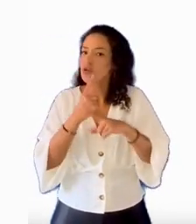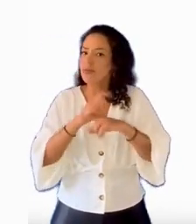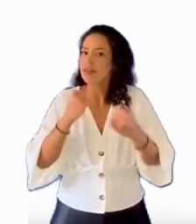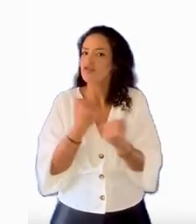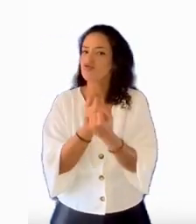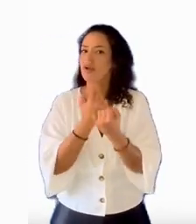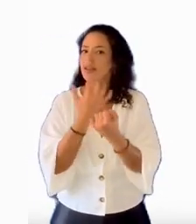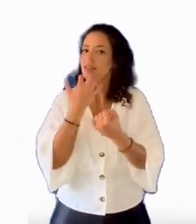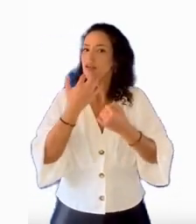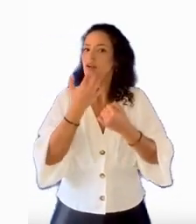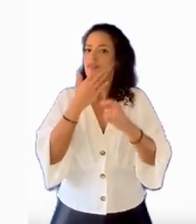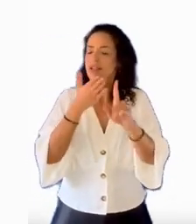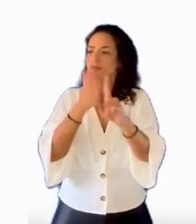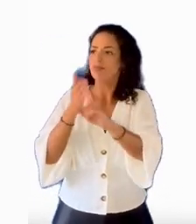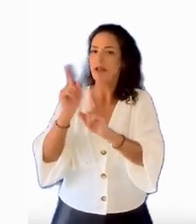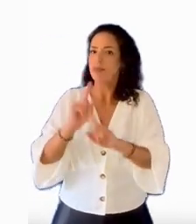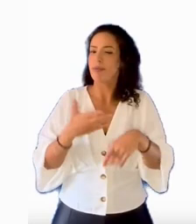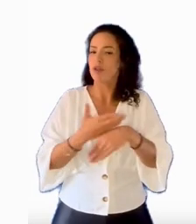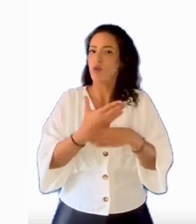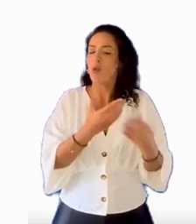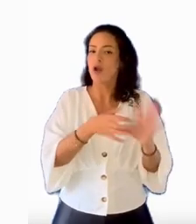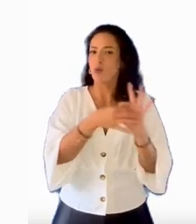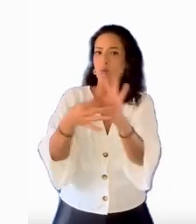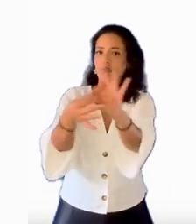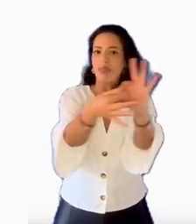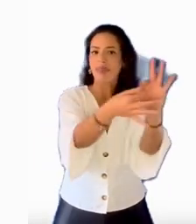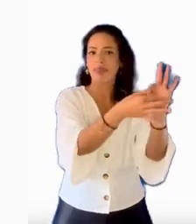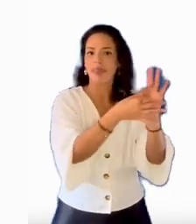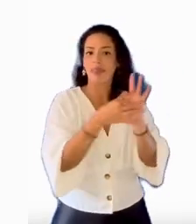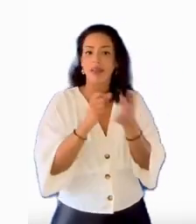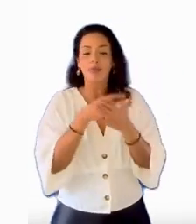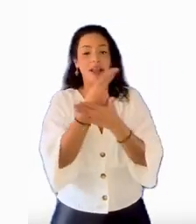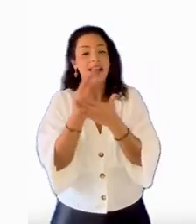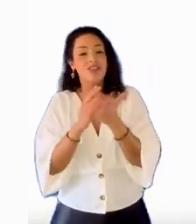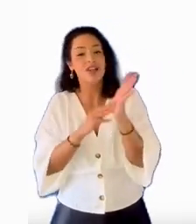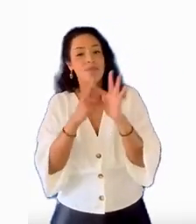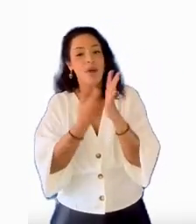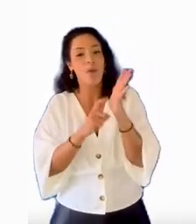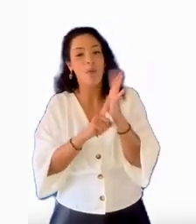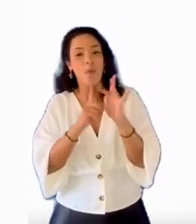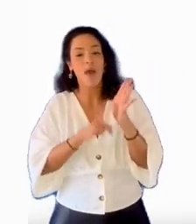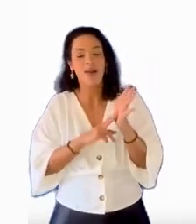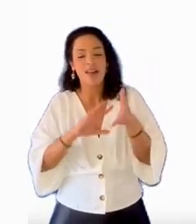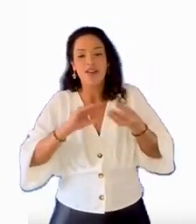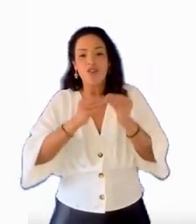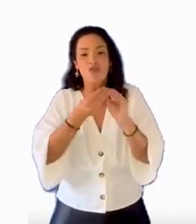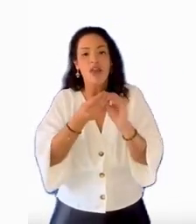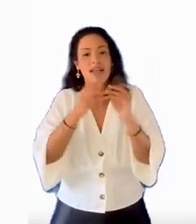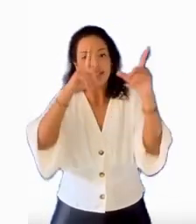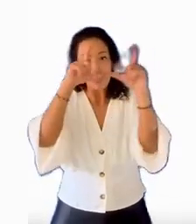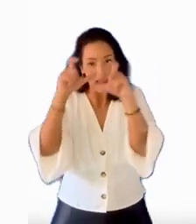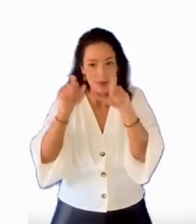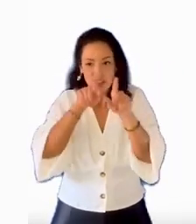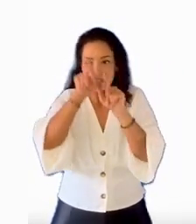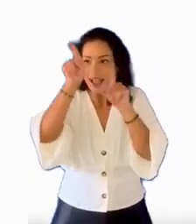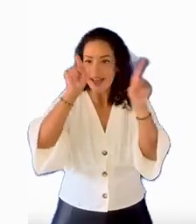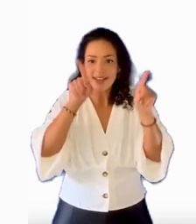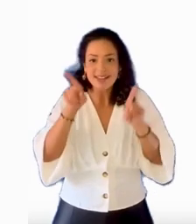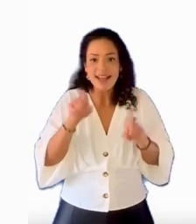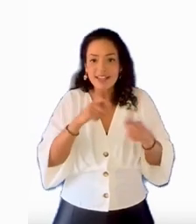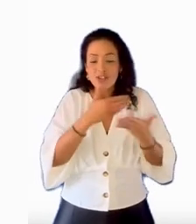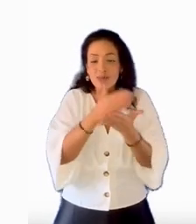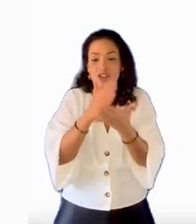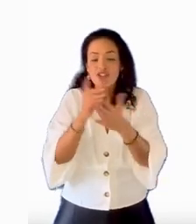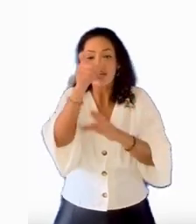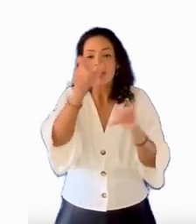they observed in those they worked with. These were later illustrated by Merlin, creating a set of annotated images to be shared with their clients, with